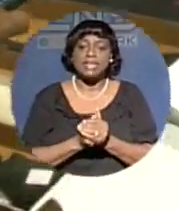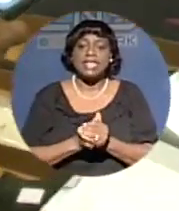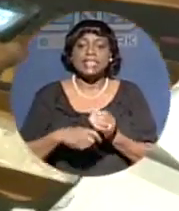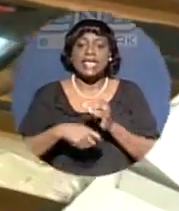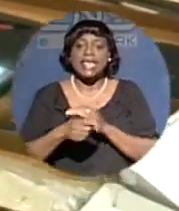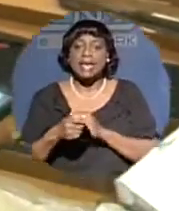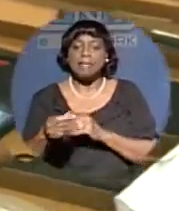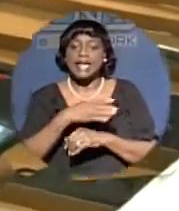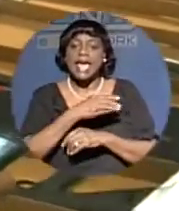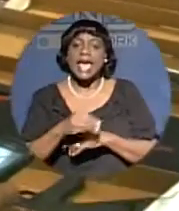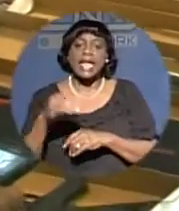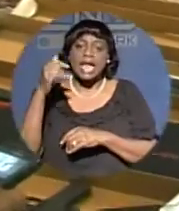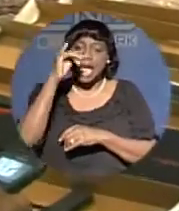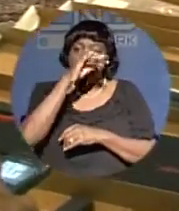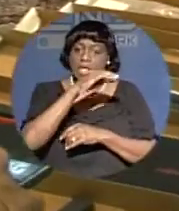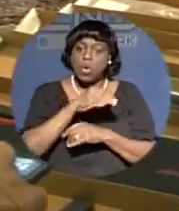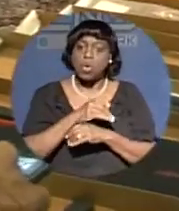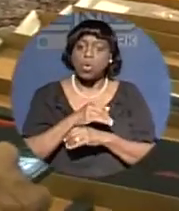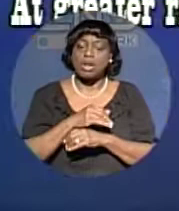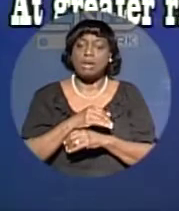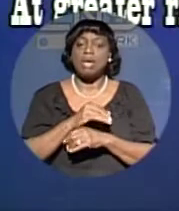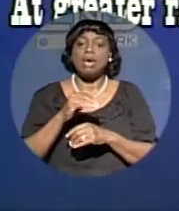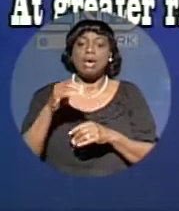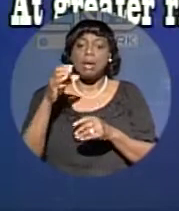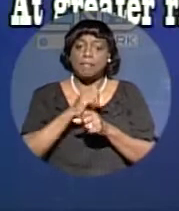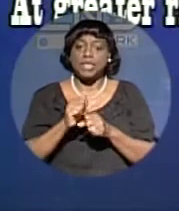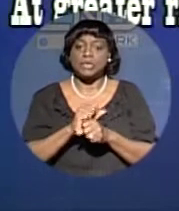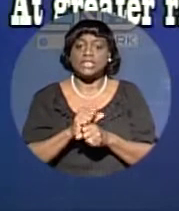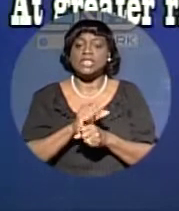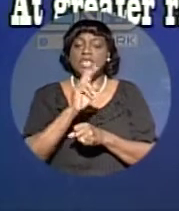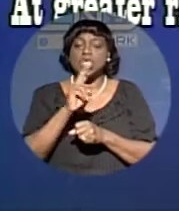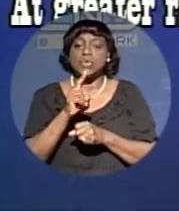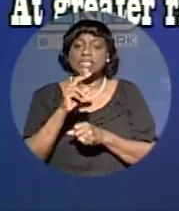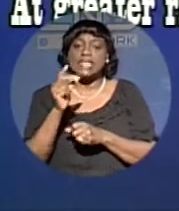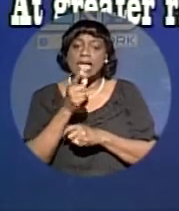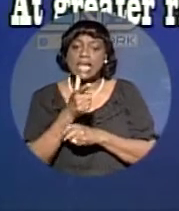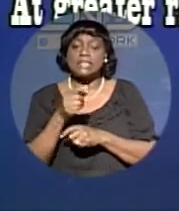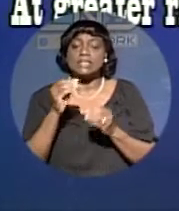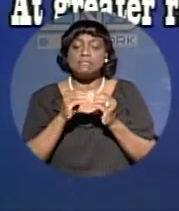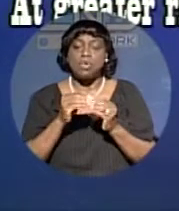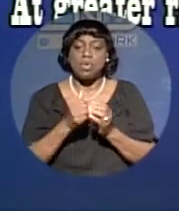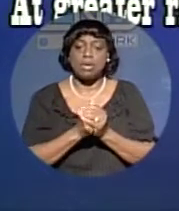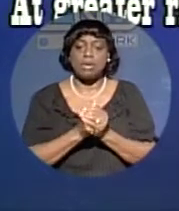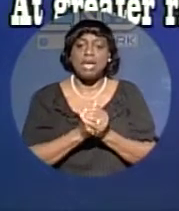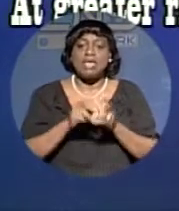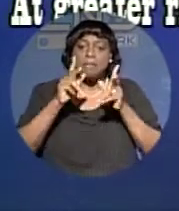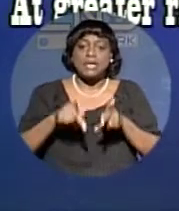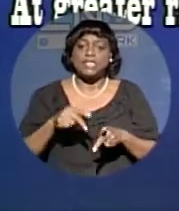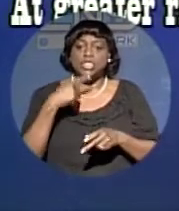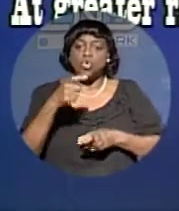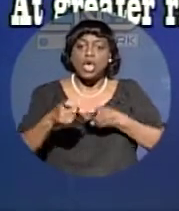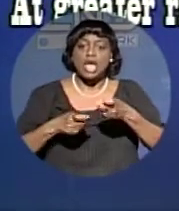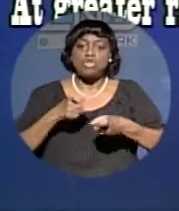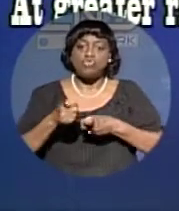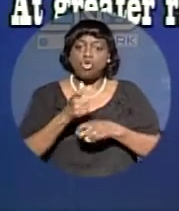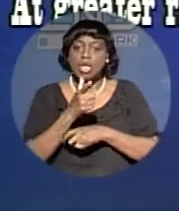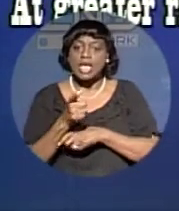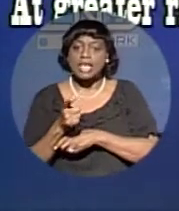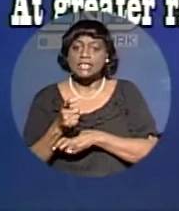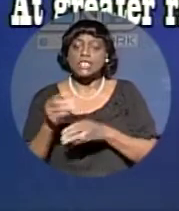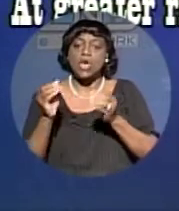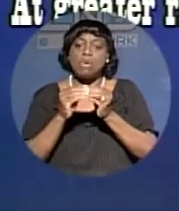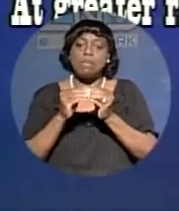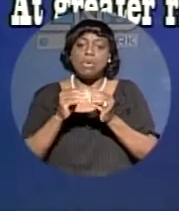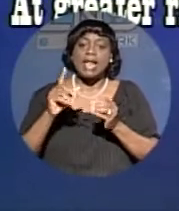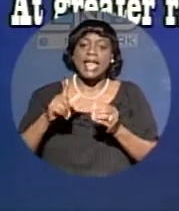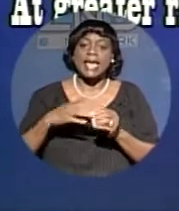most common deviant behaviors of gun owners. The survey further reports that persons who controlled handguns were also more likely